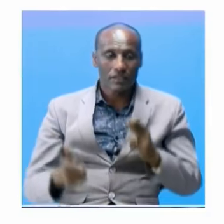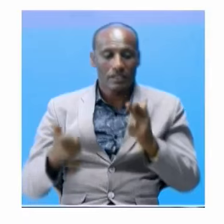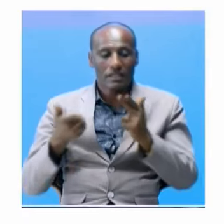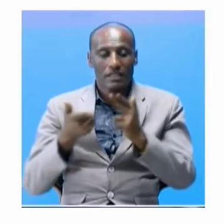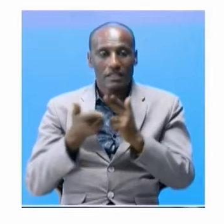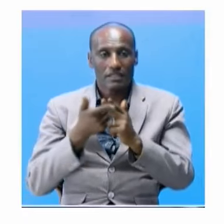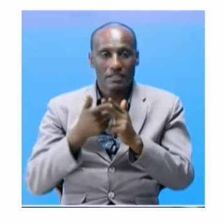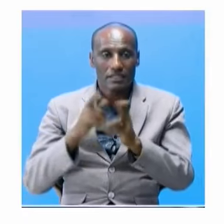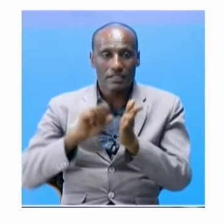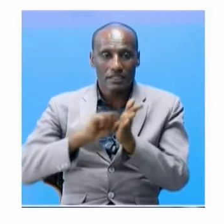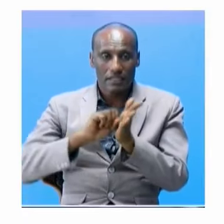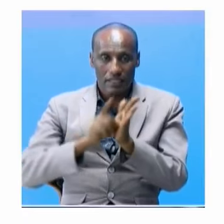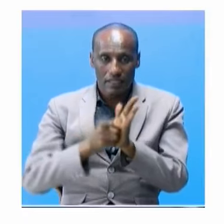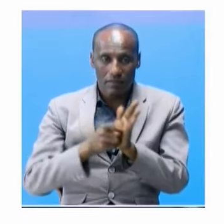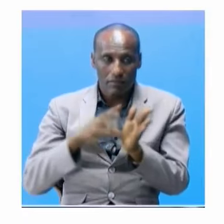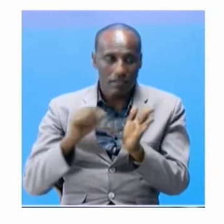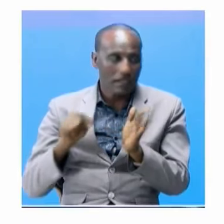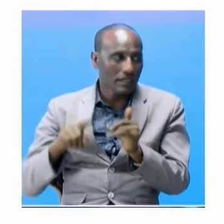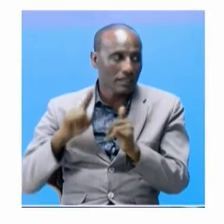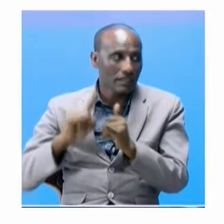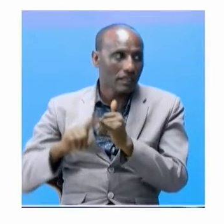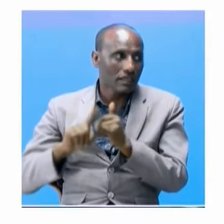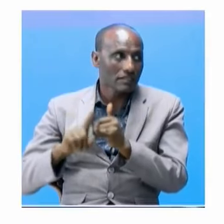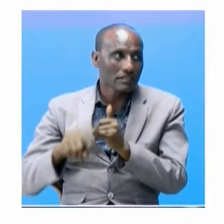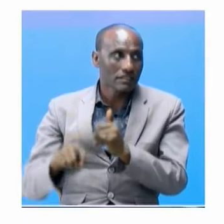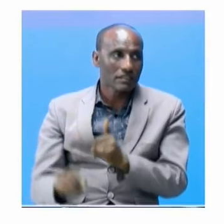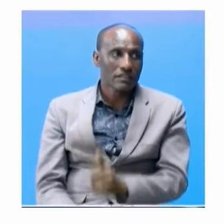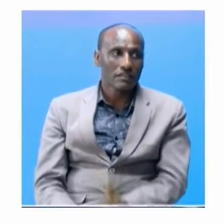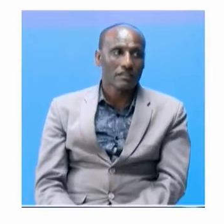and the last one, okay?